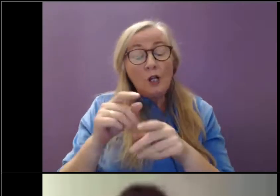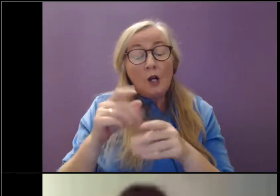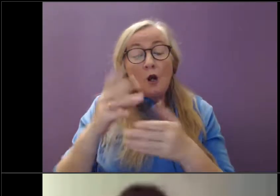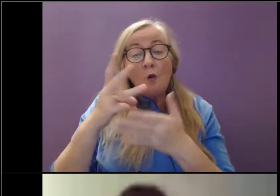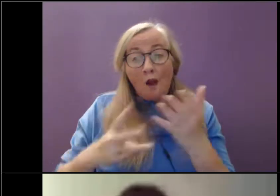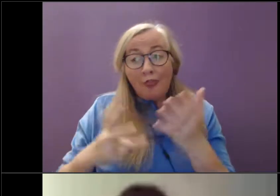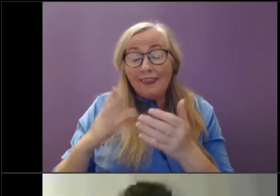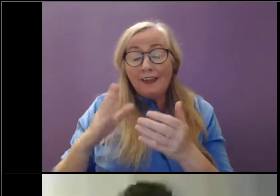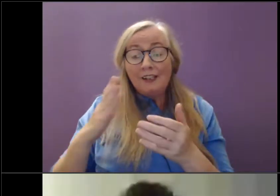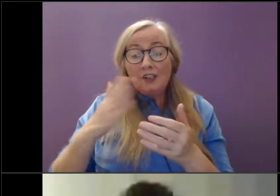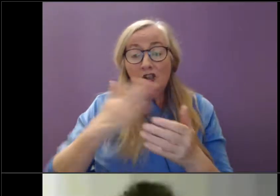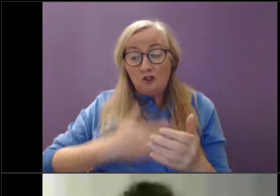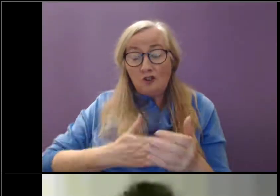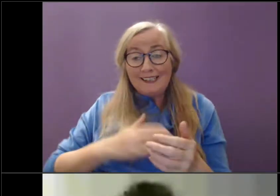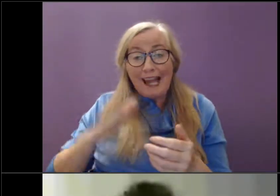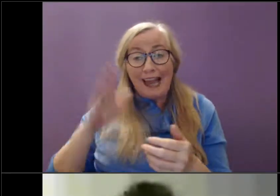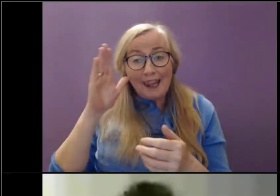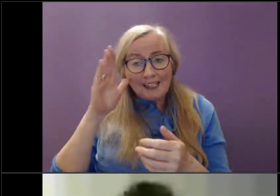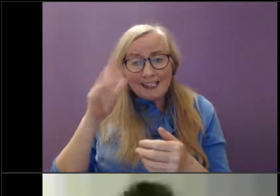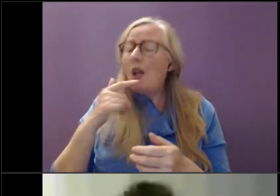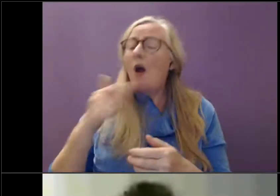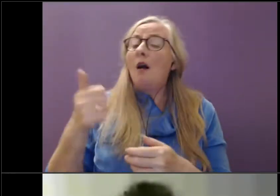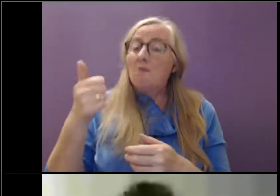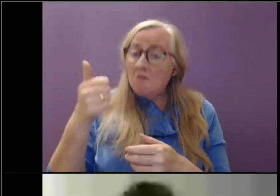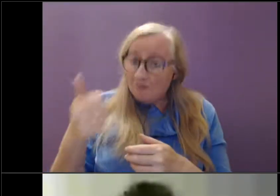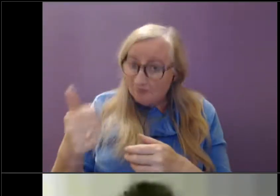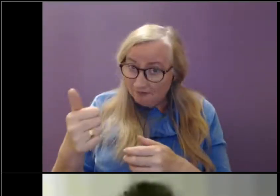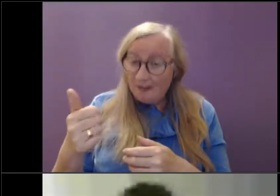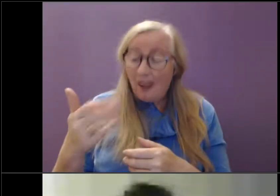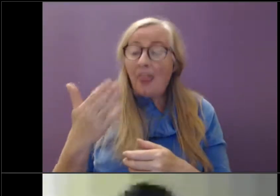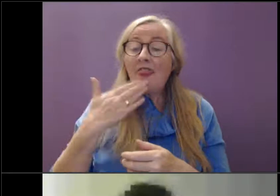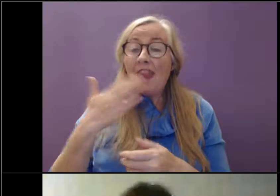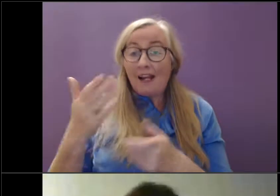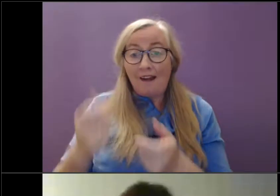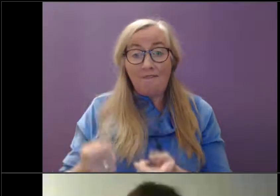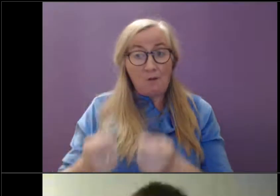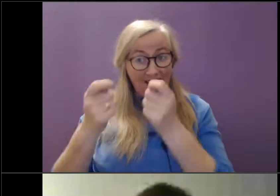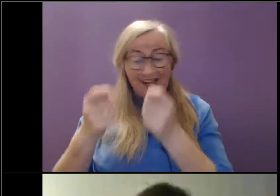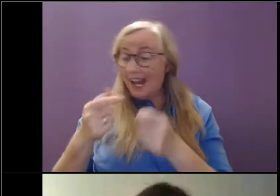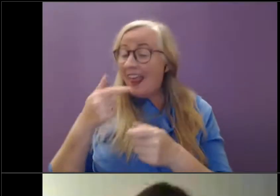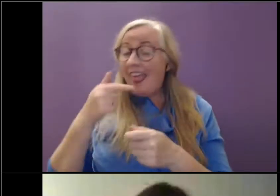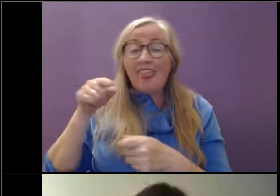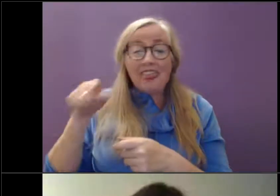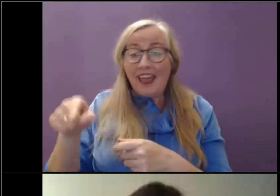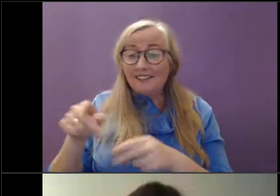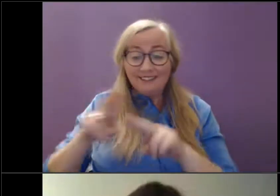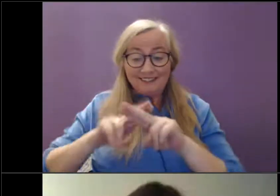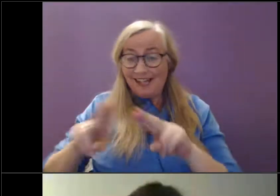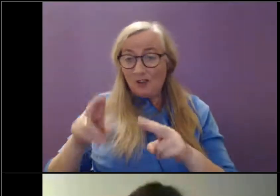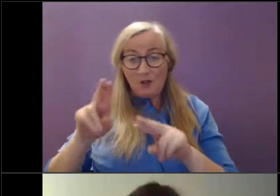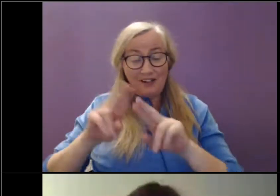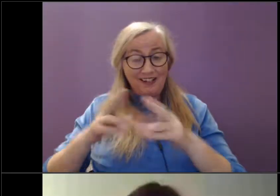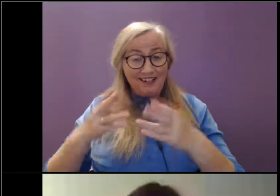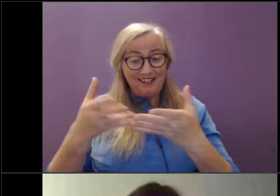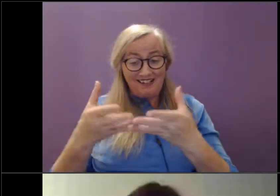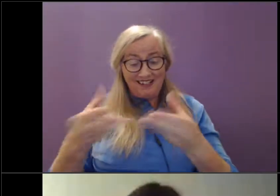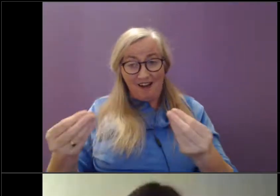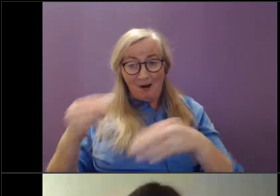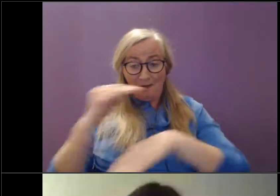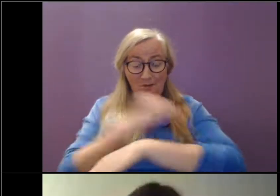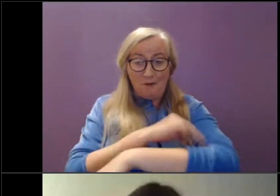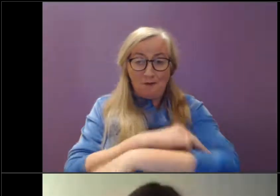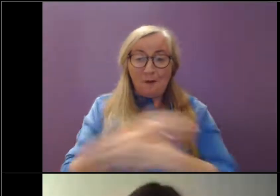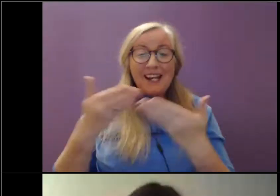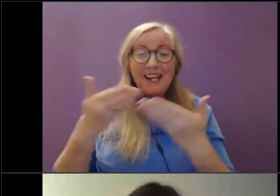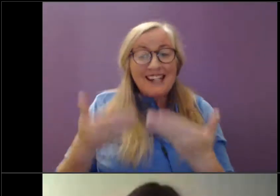and how they keep bringing that up, what is that's not solved or resolved for them as well, but maybe looking at a